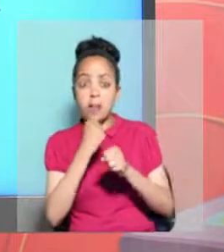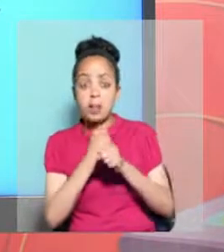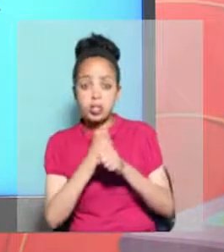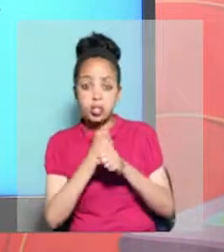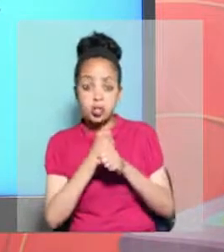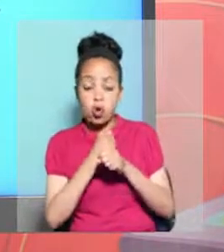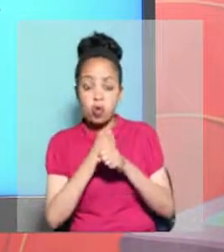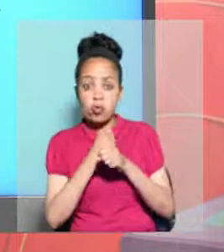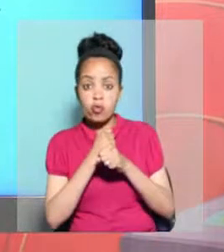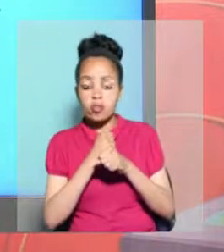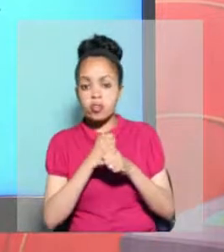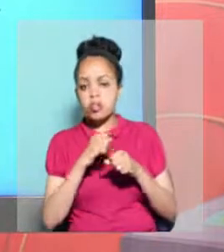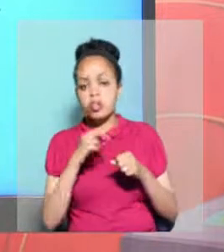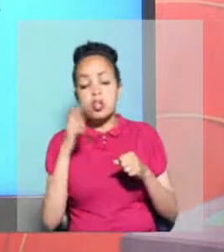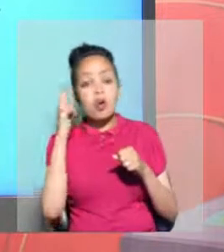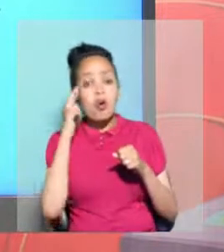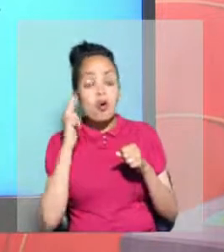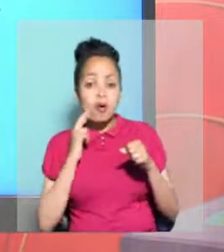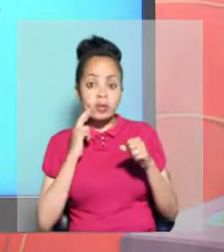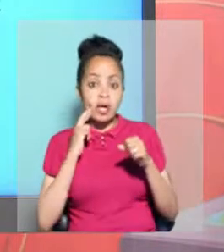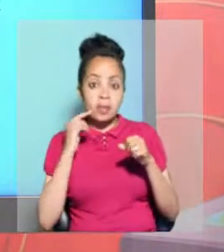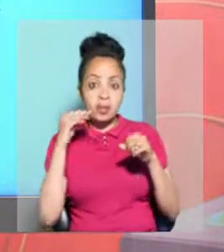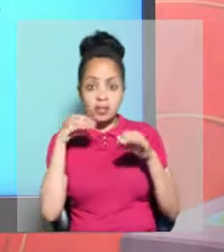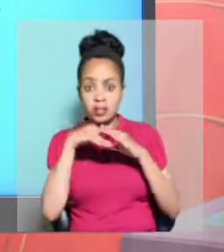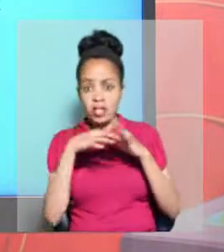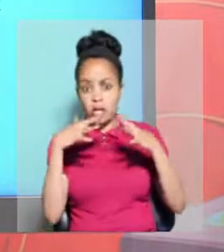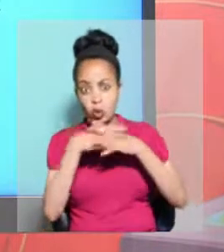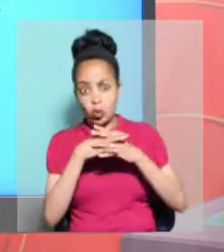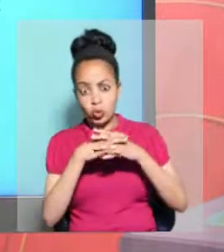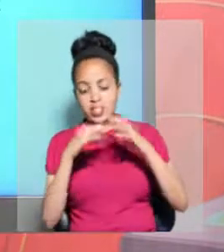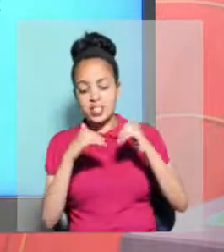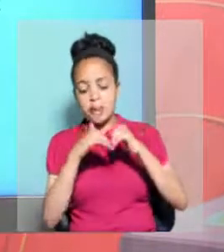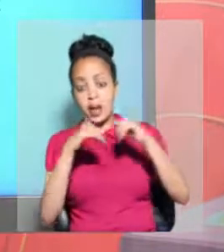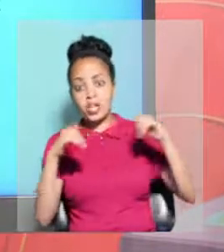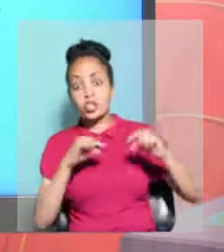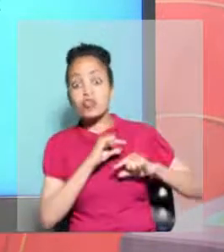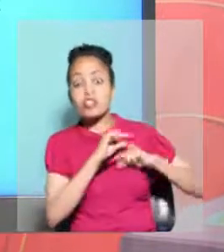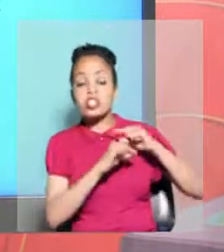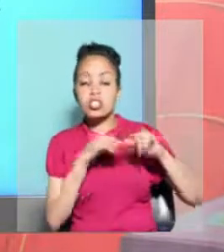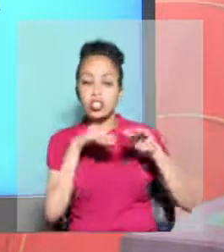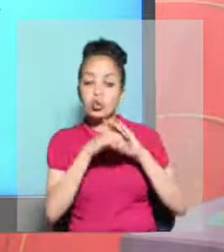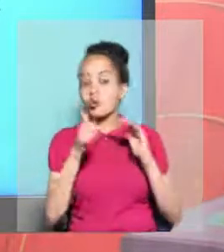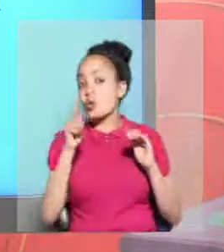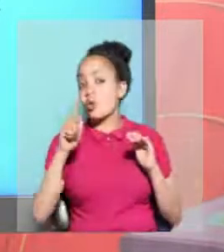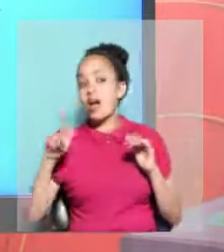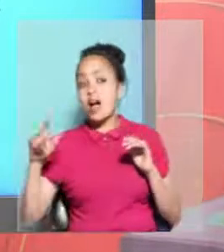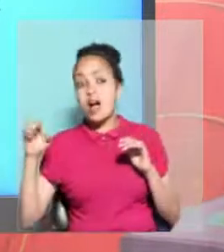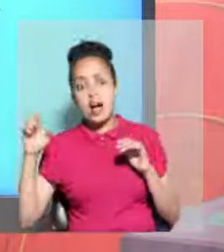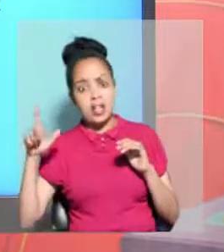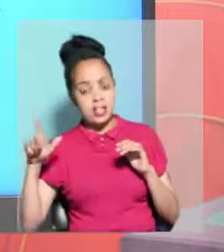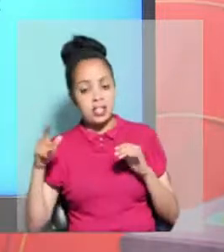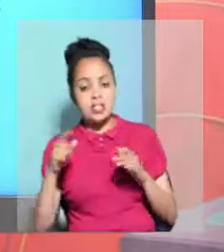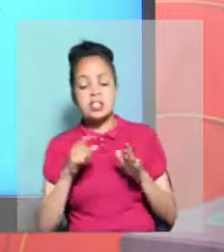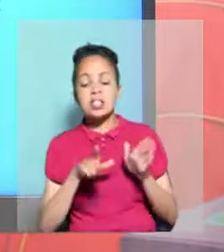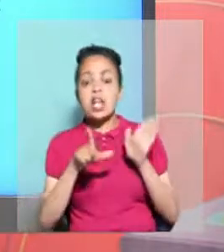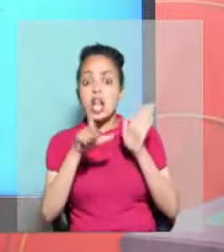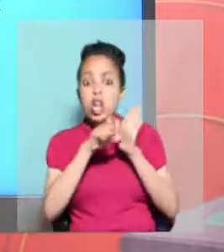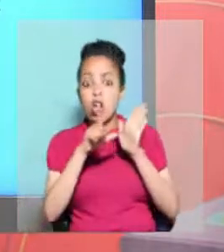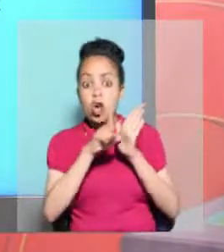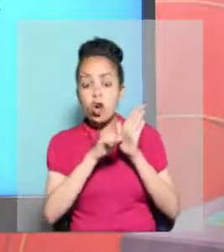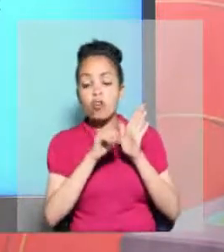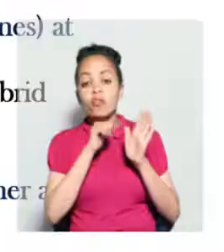gamete in a cross, law of segregation is found, separation of gene into allele. But here, law of